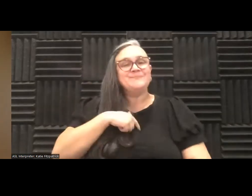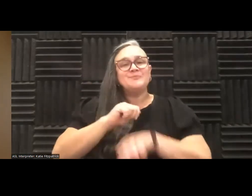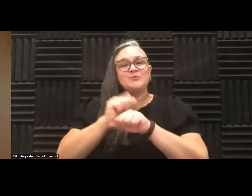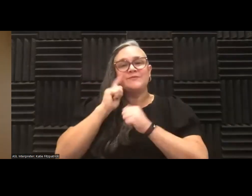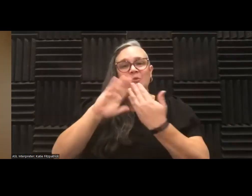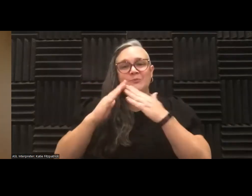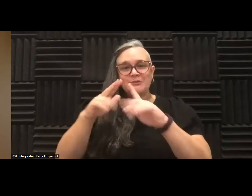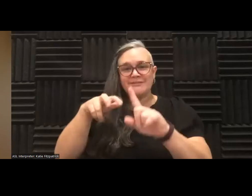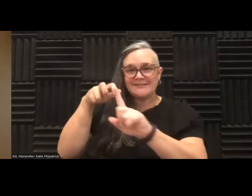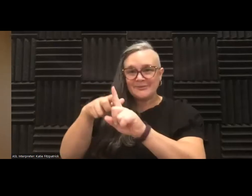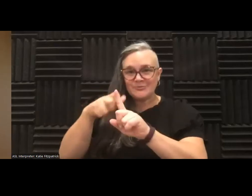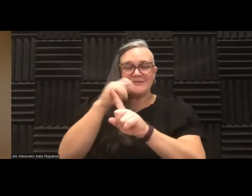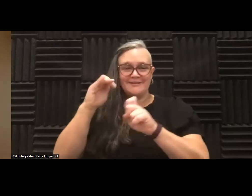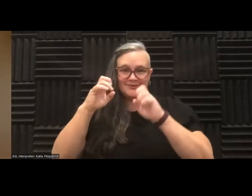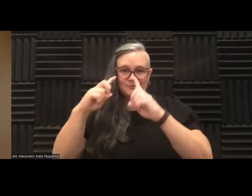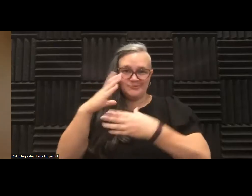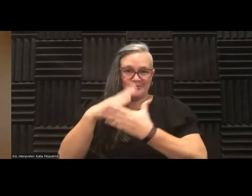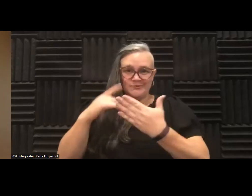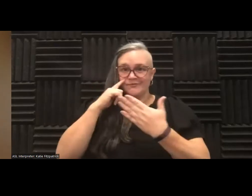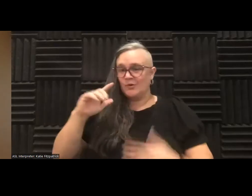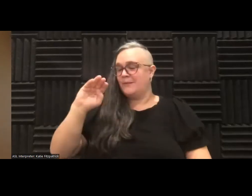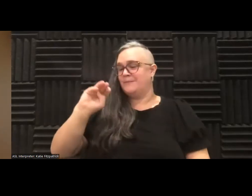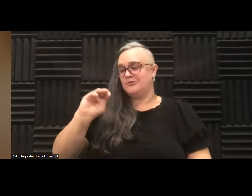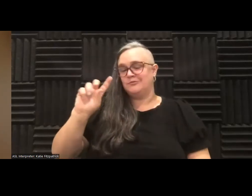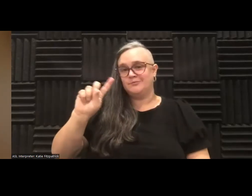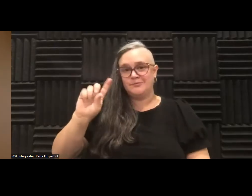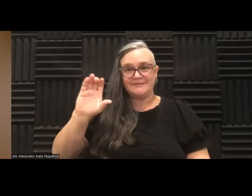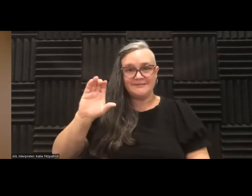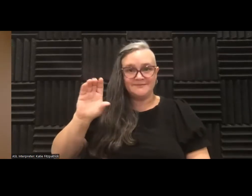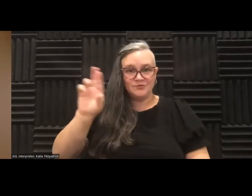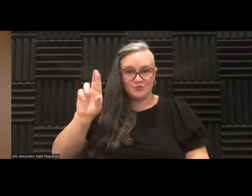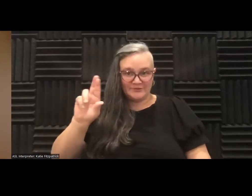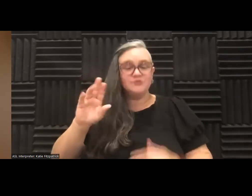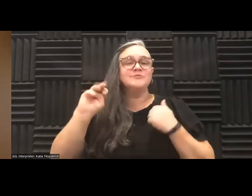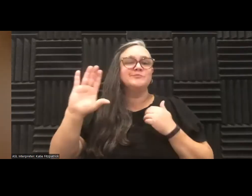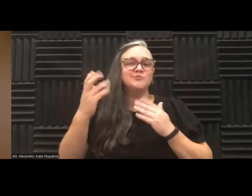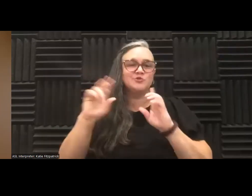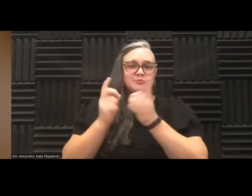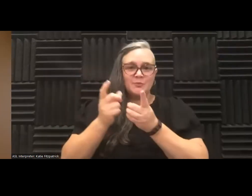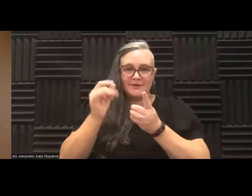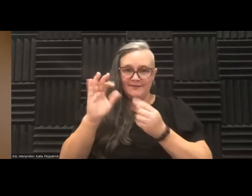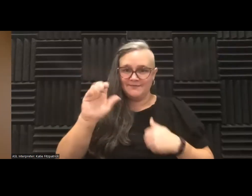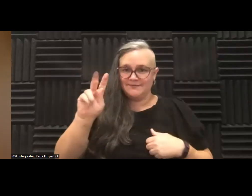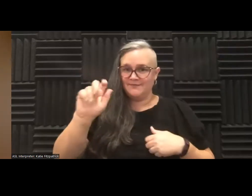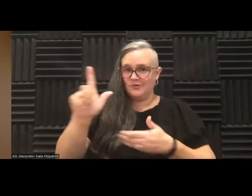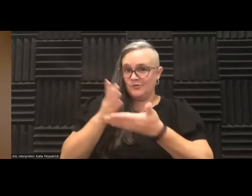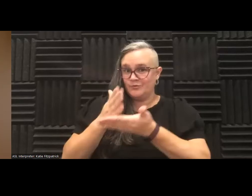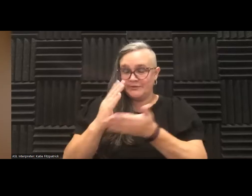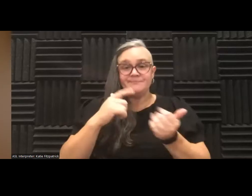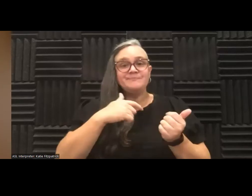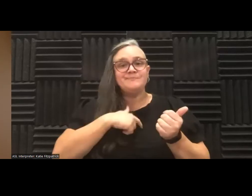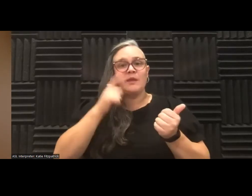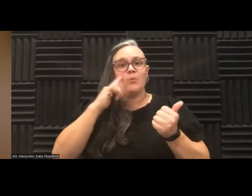Education Division at the Michigan Department of Civil Rights. I will be your moderator this afternoon.